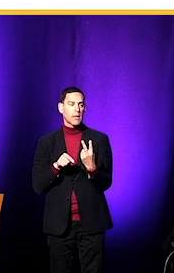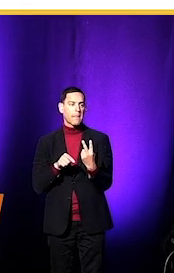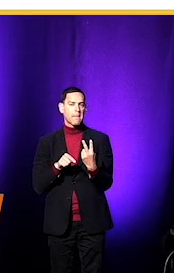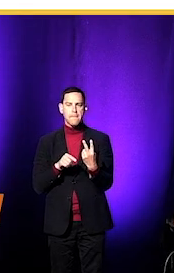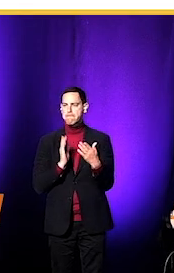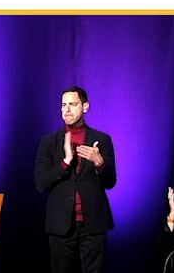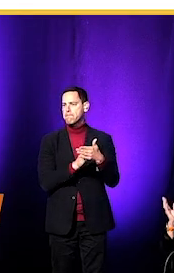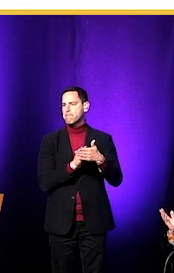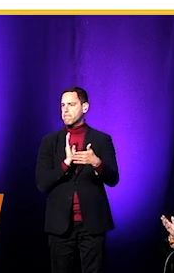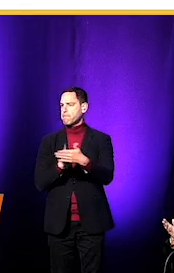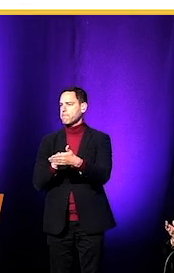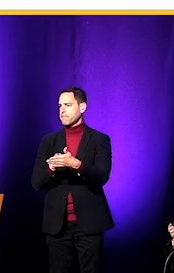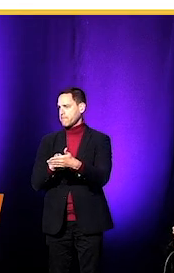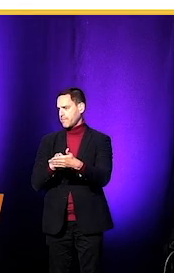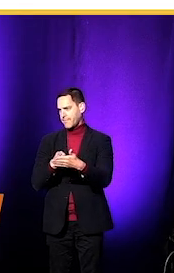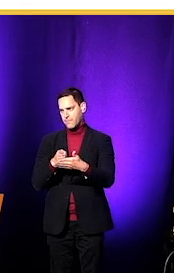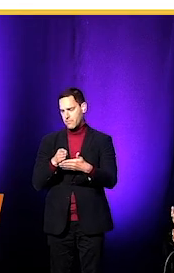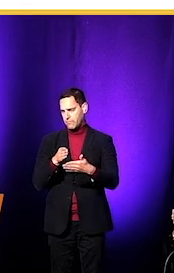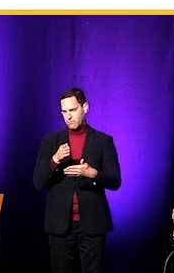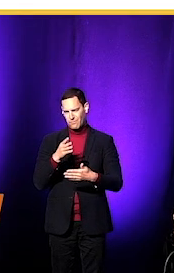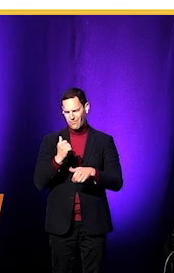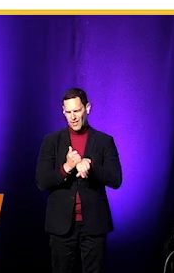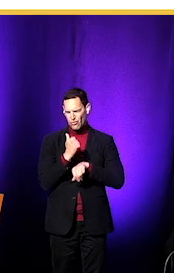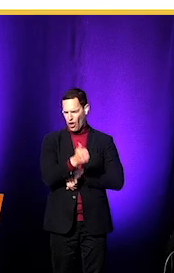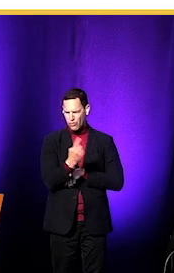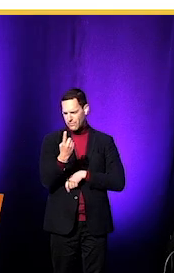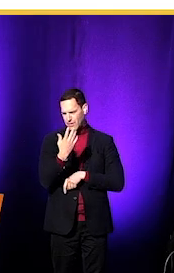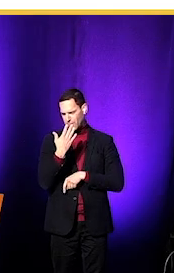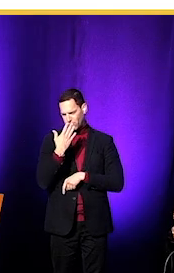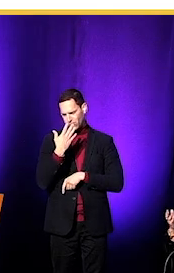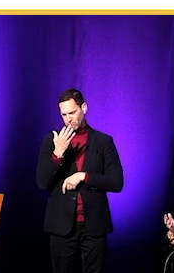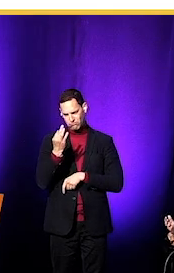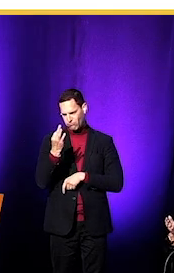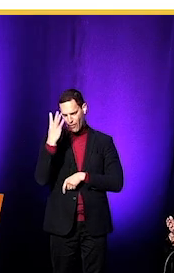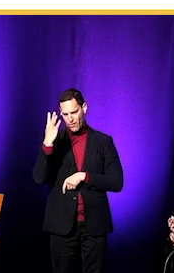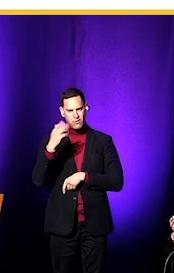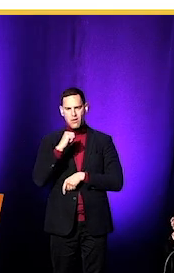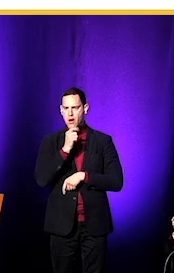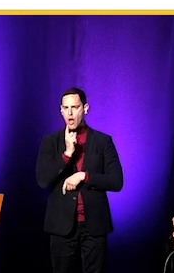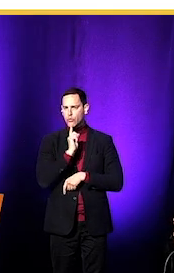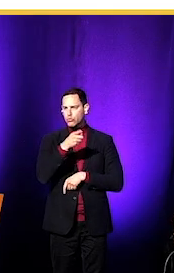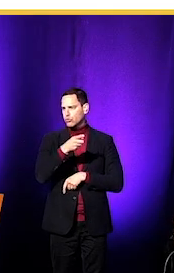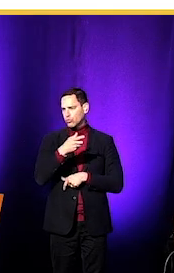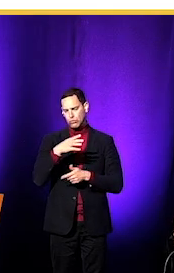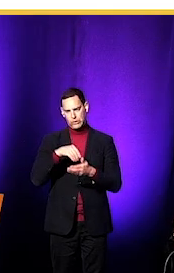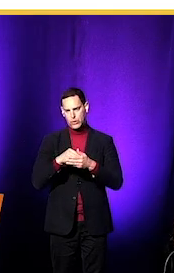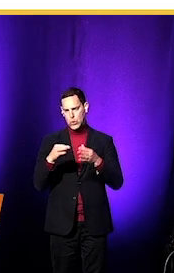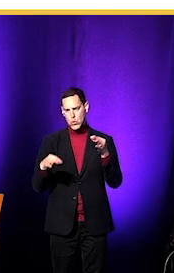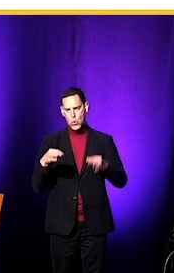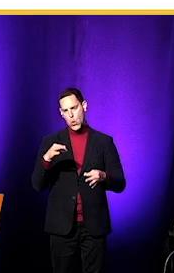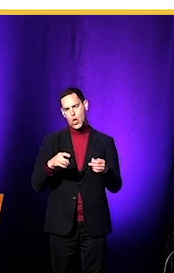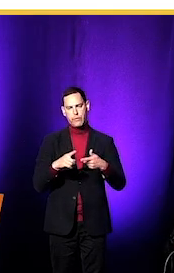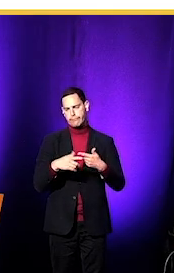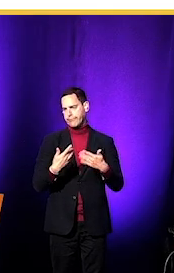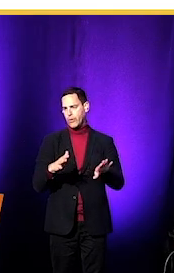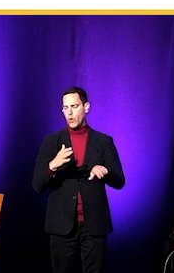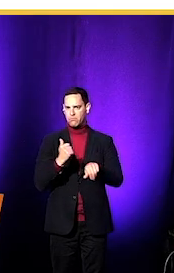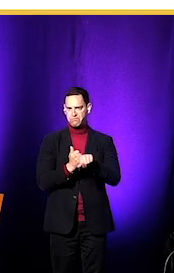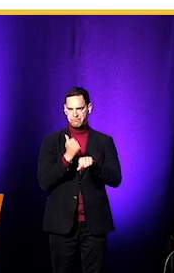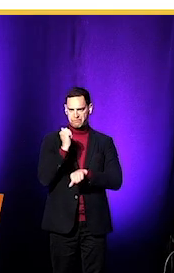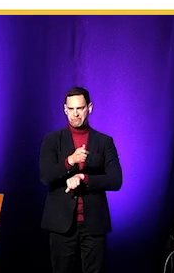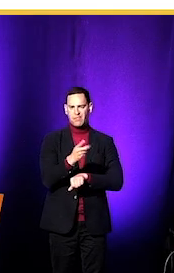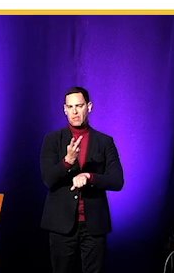and charged something that was horrible, which was not true. And so they had to leave the school. But interestingly, those teachers in